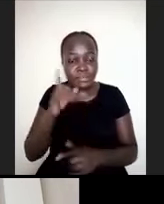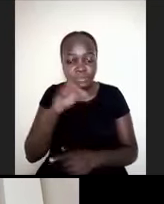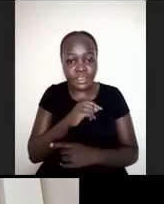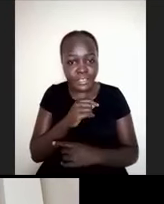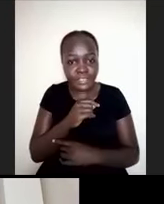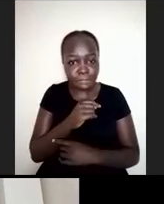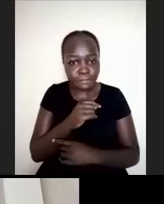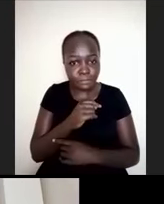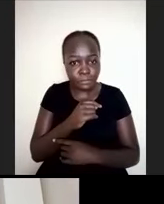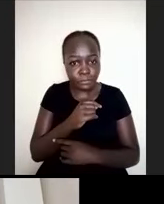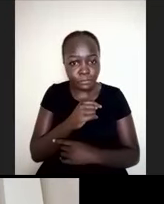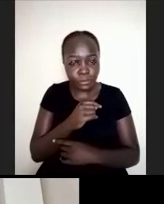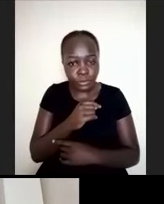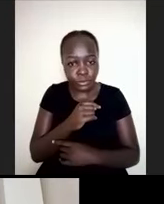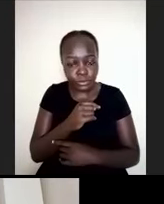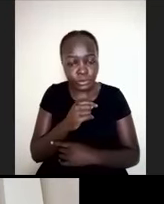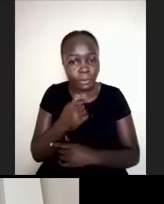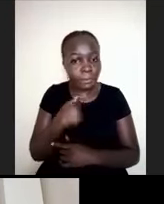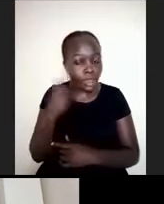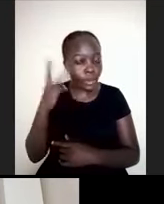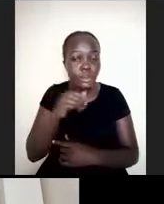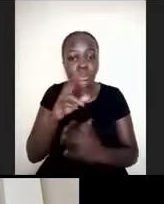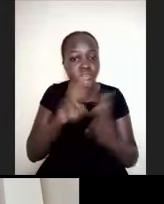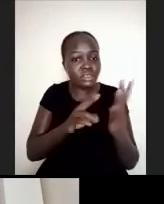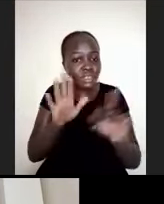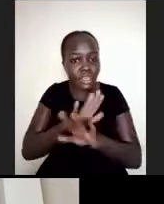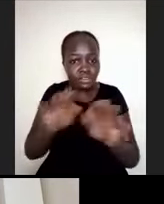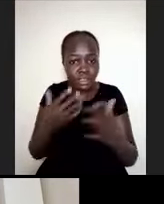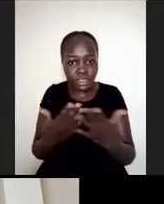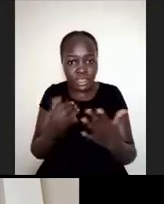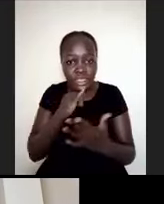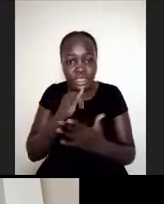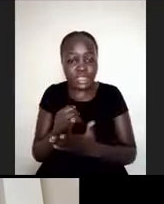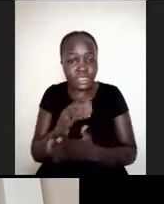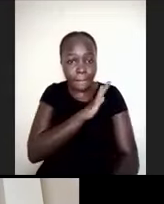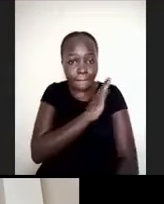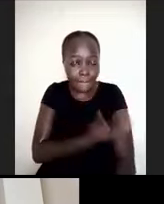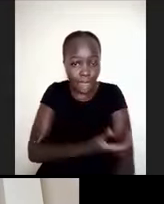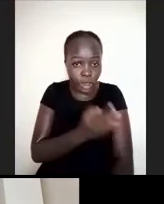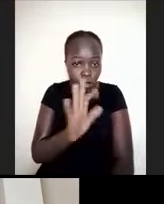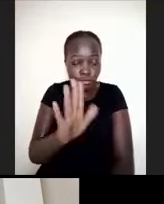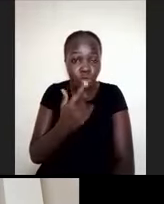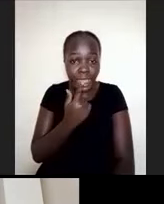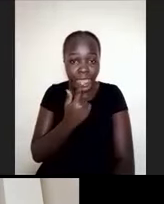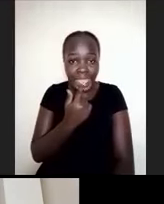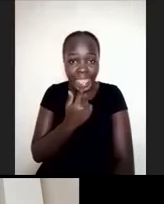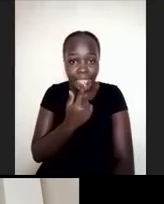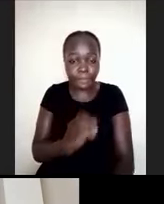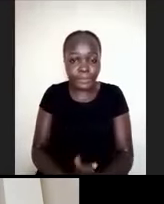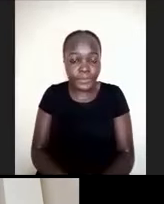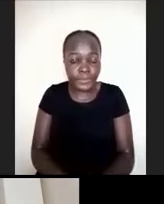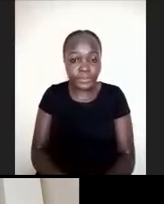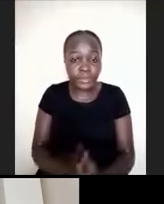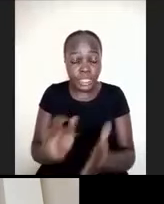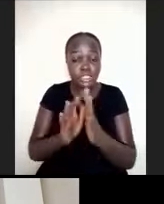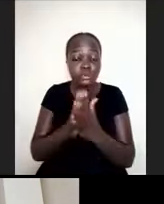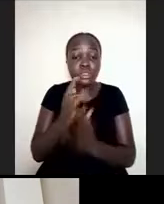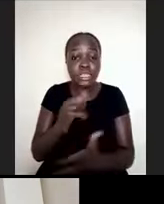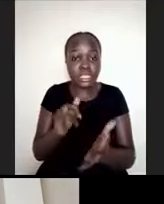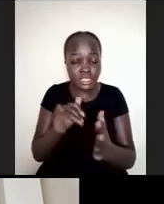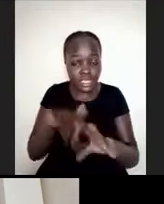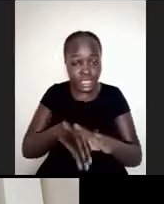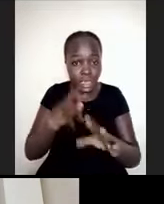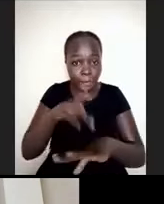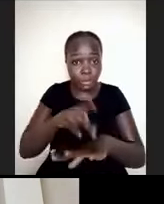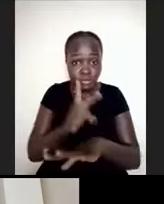I won't be able to go through all of it. It's the power of your tongue, okay? The Bible says in